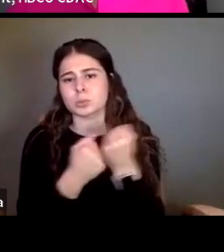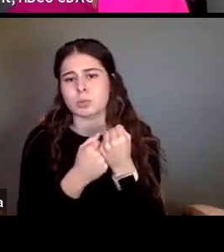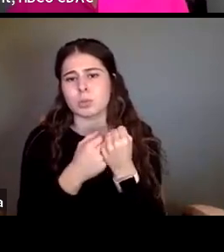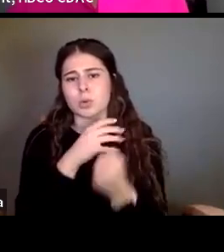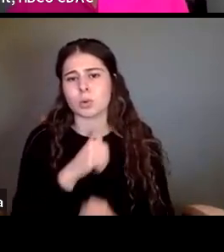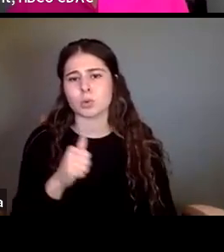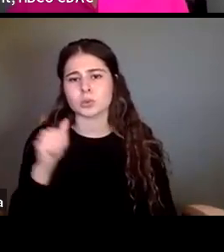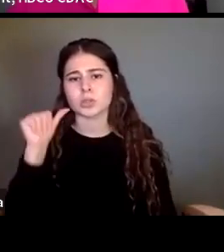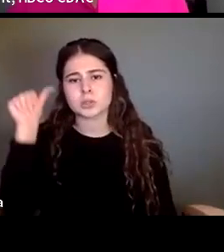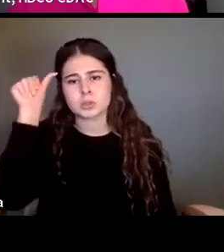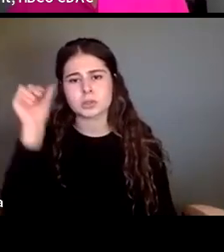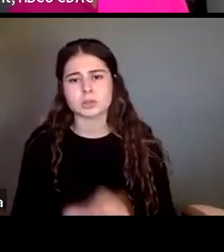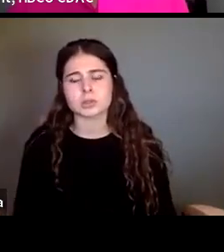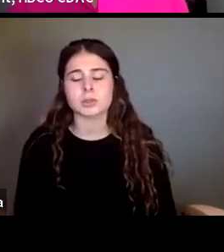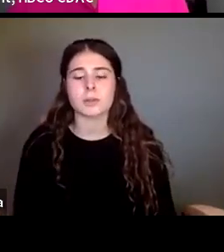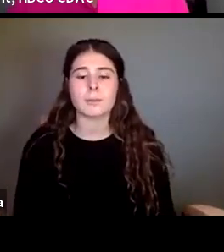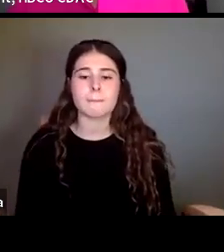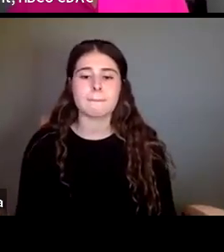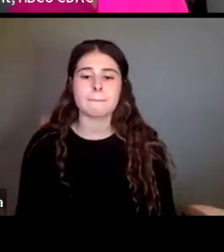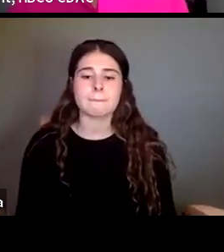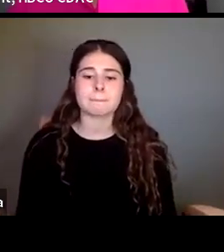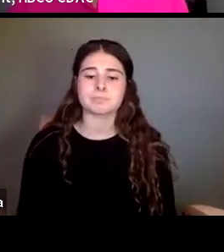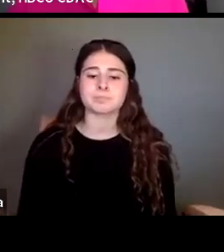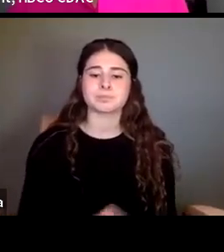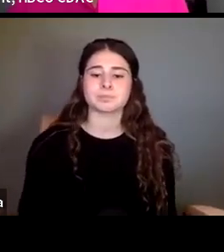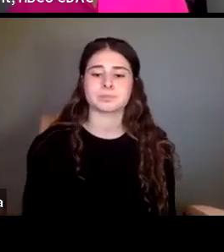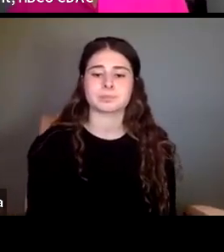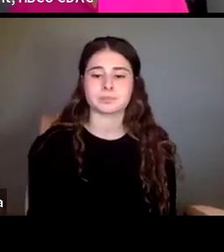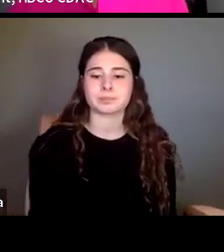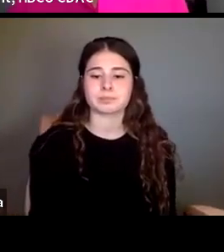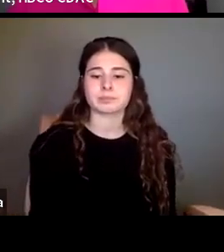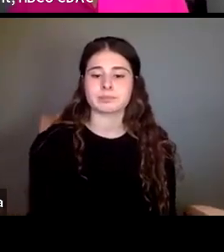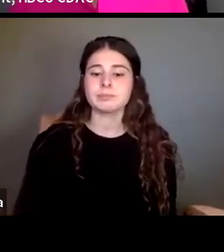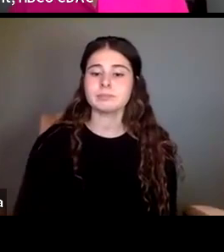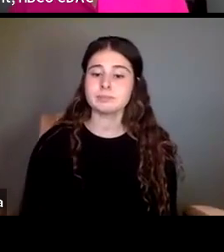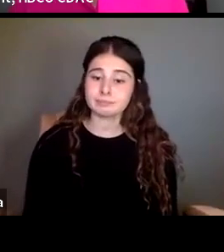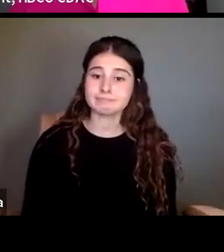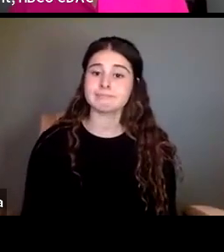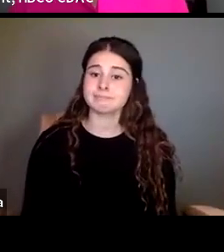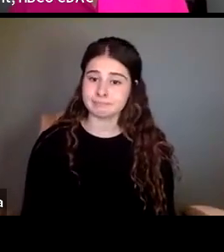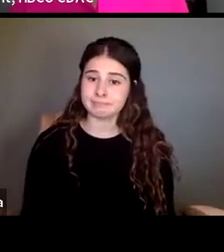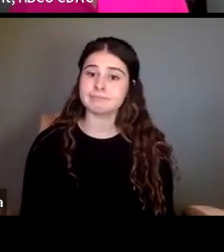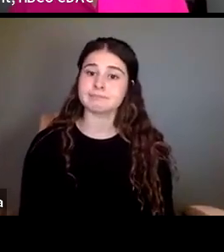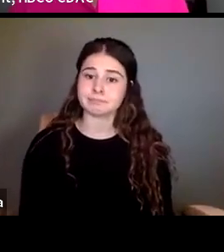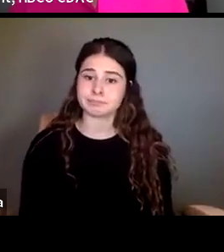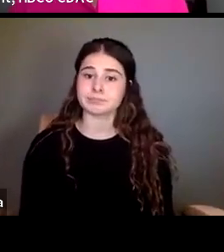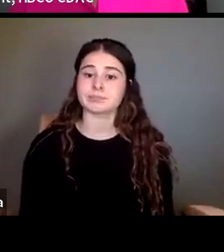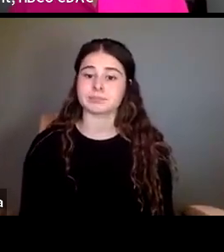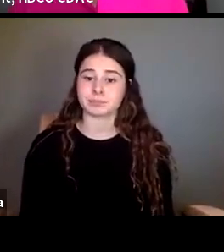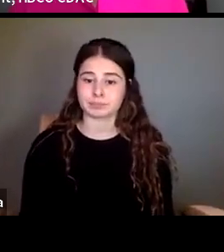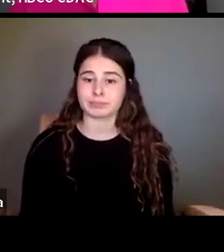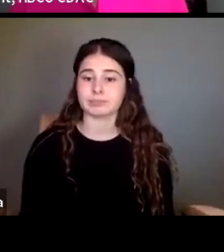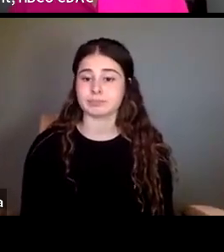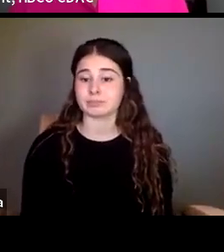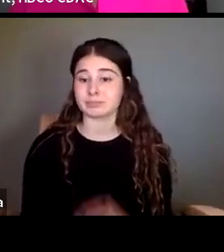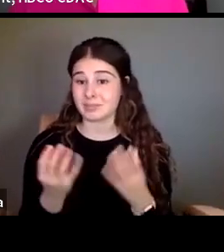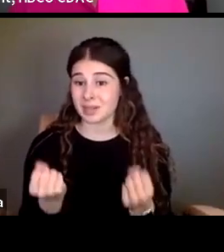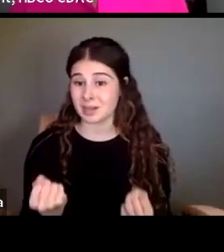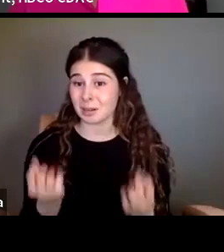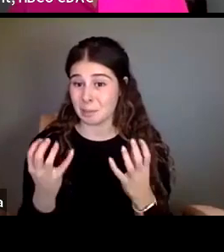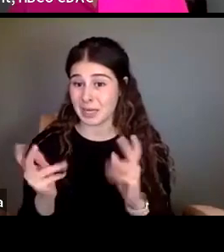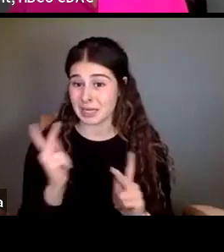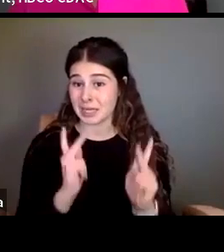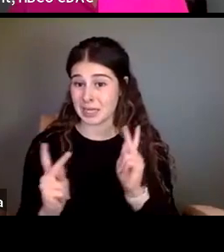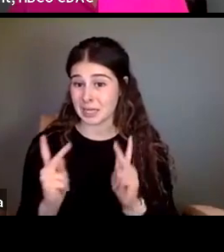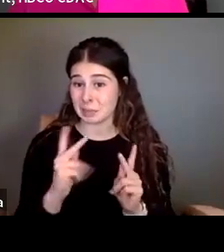Yeah, so I mean, as someone mentioned on this call, a lot of them will come to housing counselors because of the mandatory